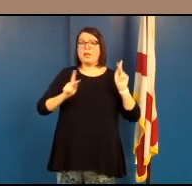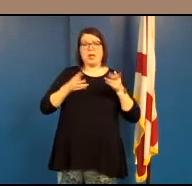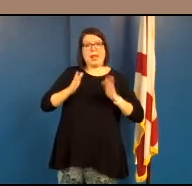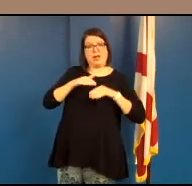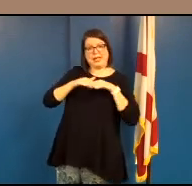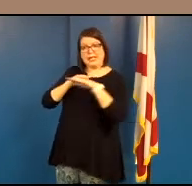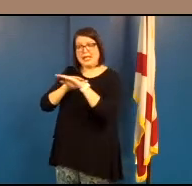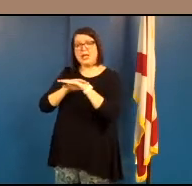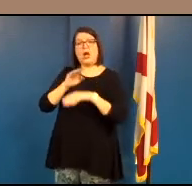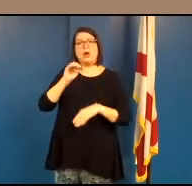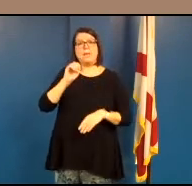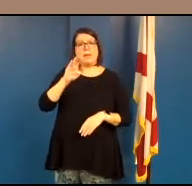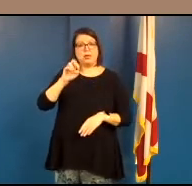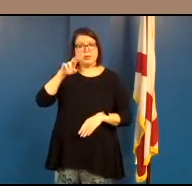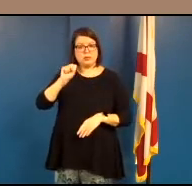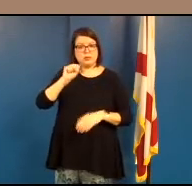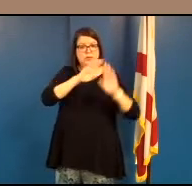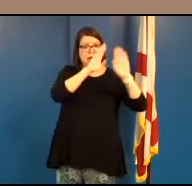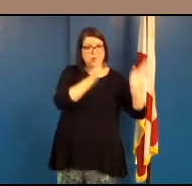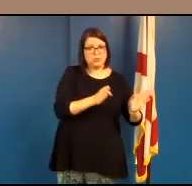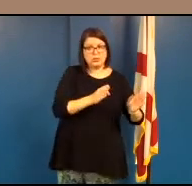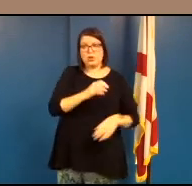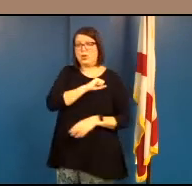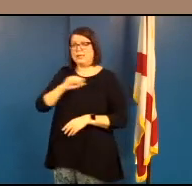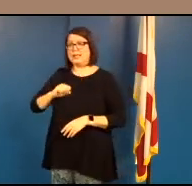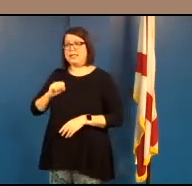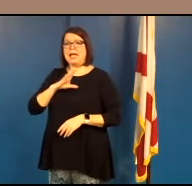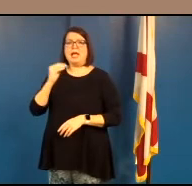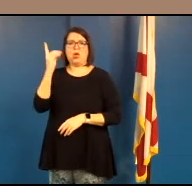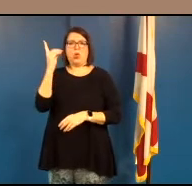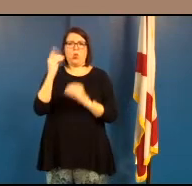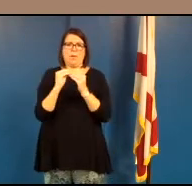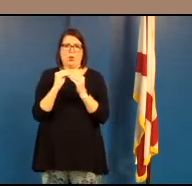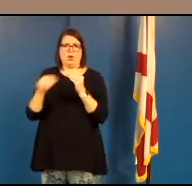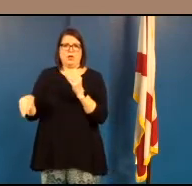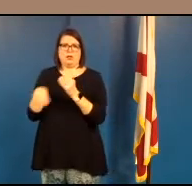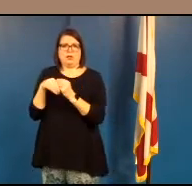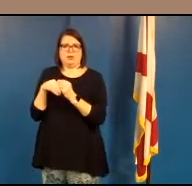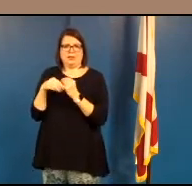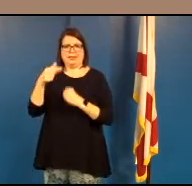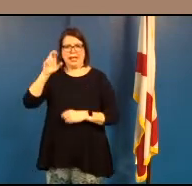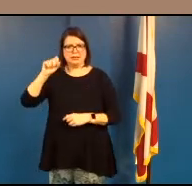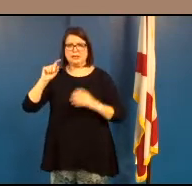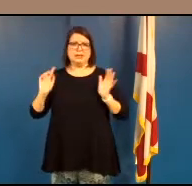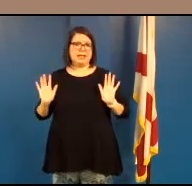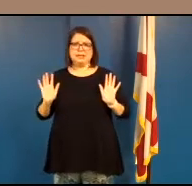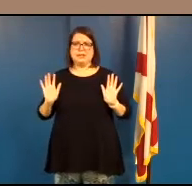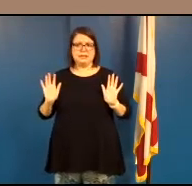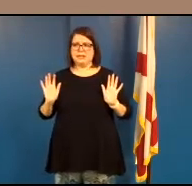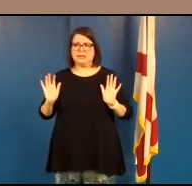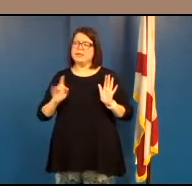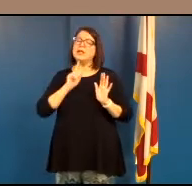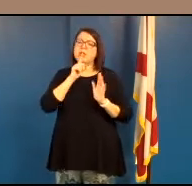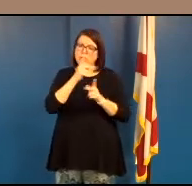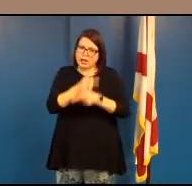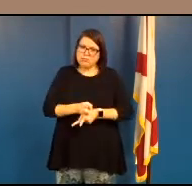their choosing. There are usually they invite back former members. They weren't invited back. Only a few guests were invited back. So they're keeping it